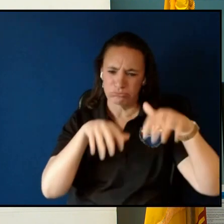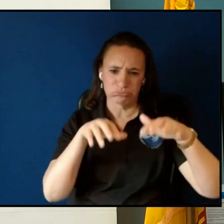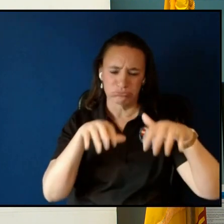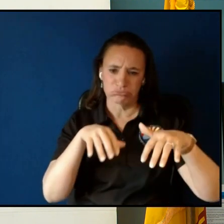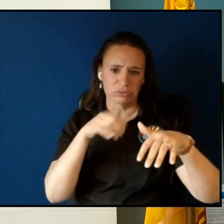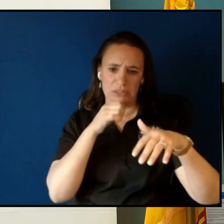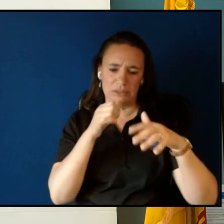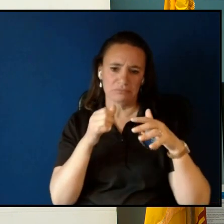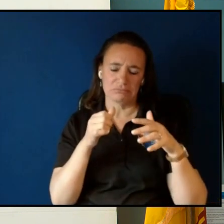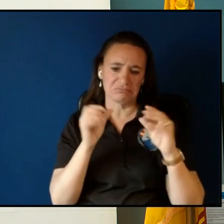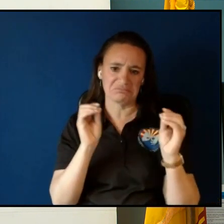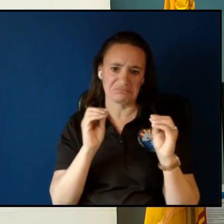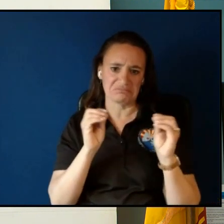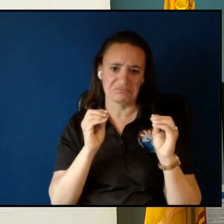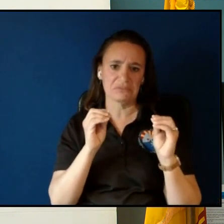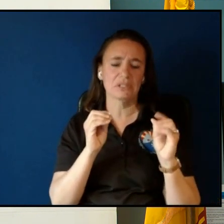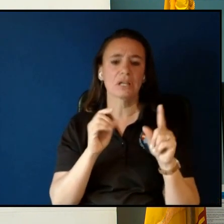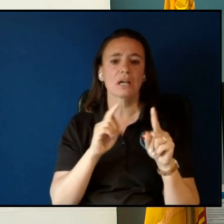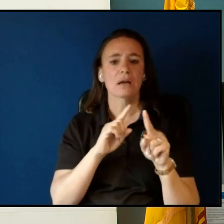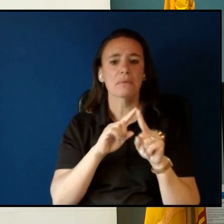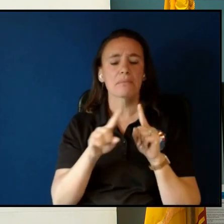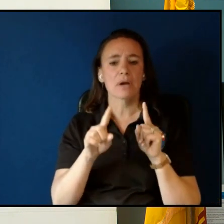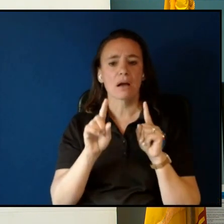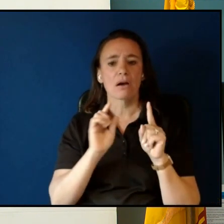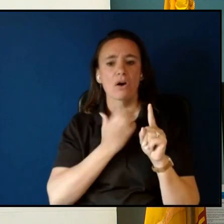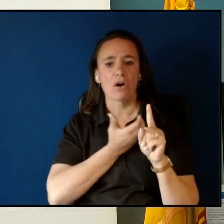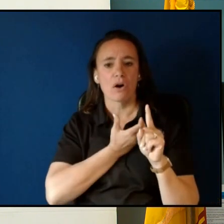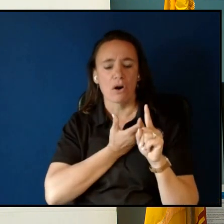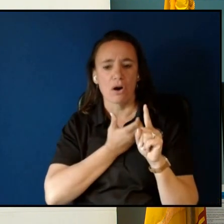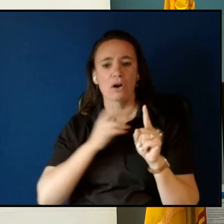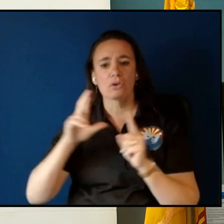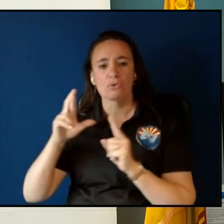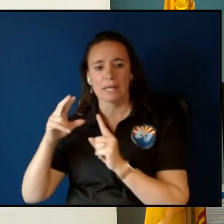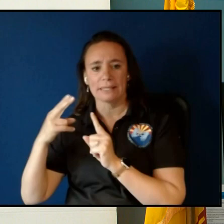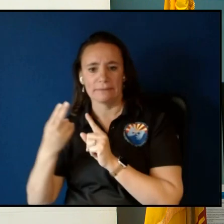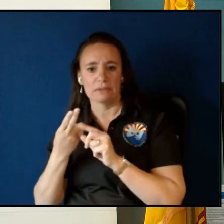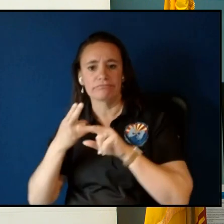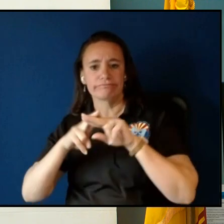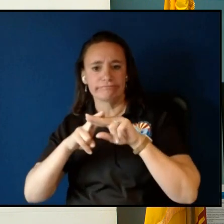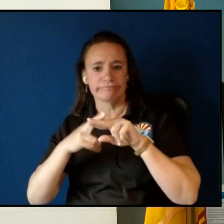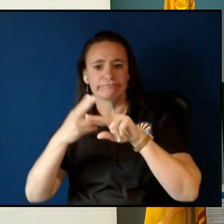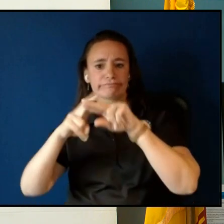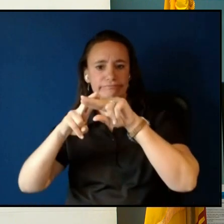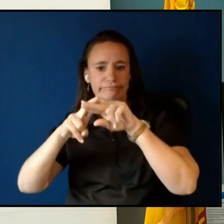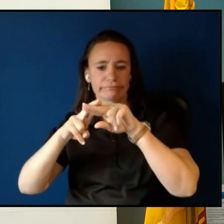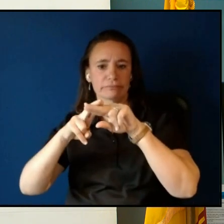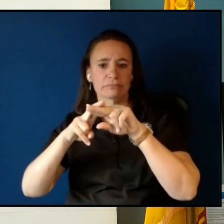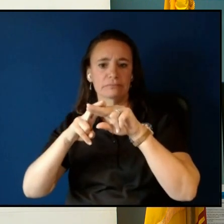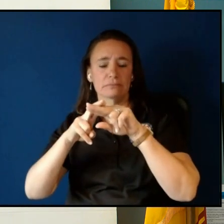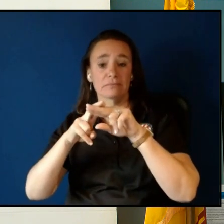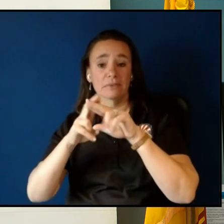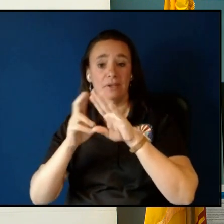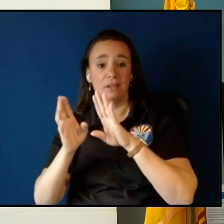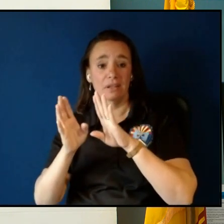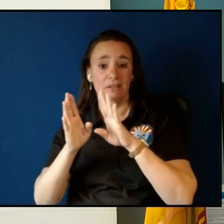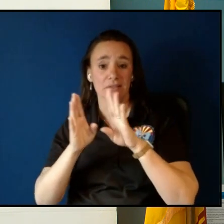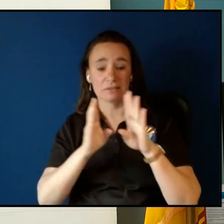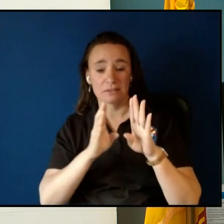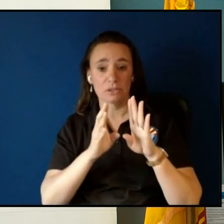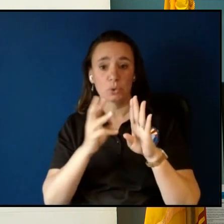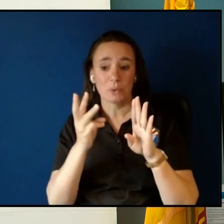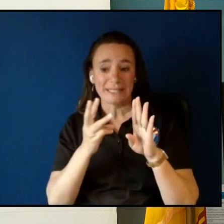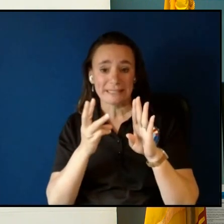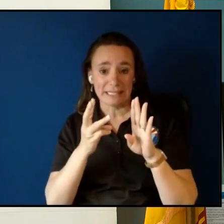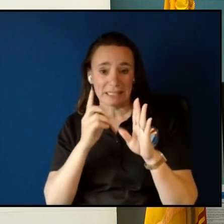precipitation, but it does start to make our relative humidities come back up a bit, and that'll be helpful. But then we get to Wednesday. You can see how high these dew points